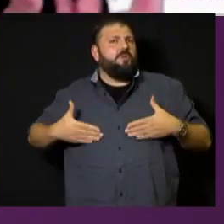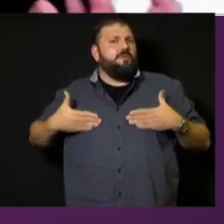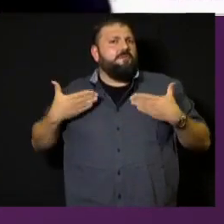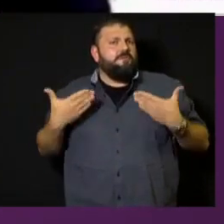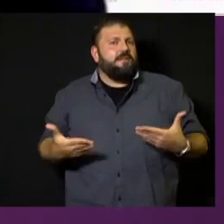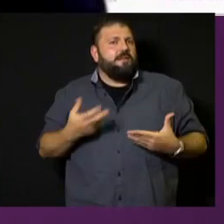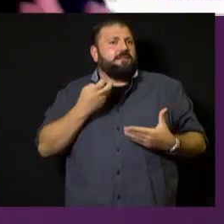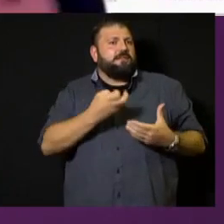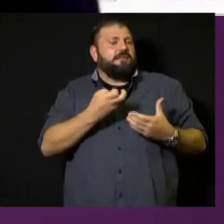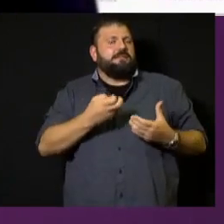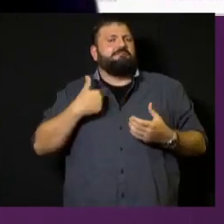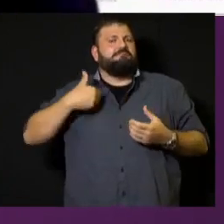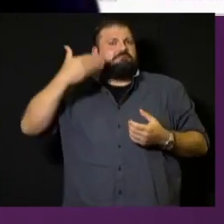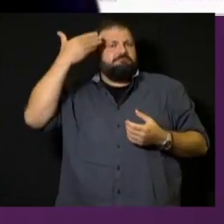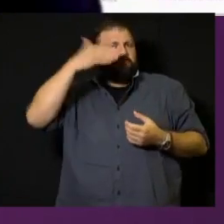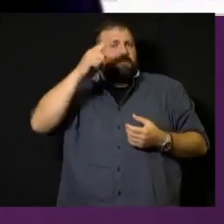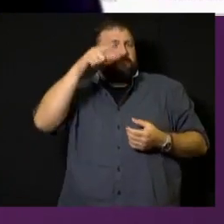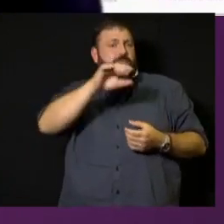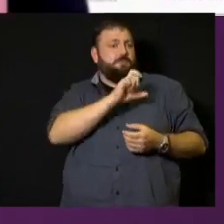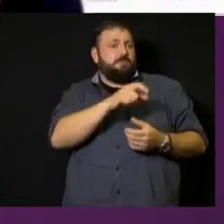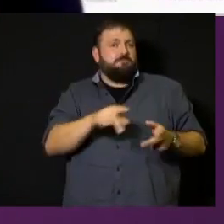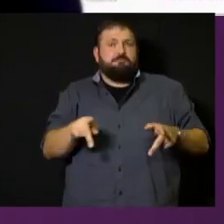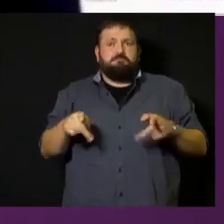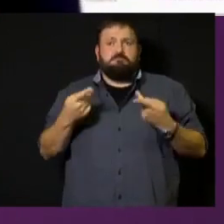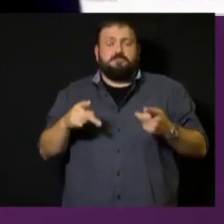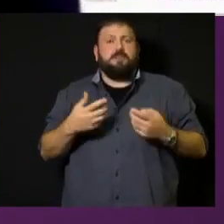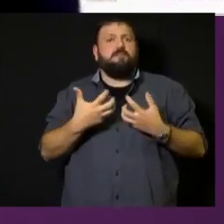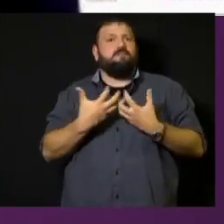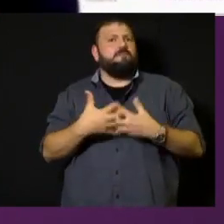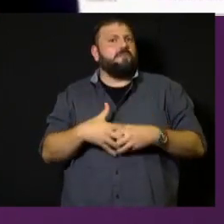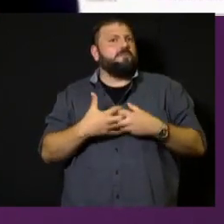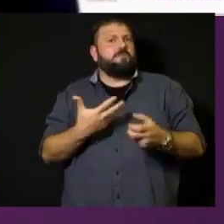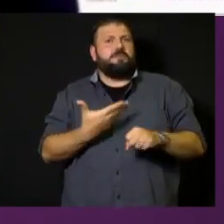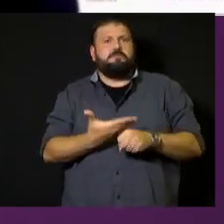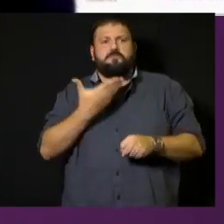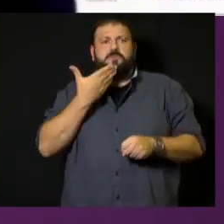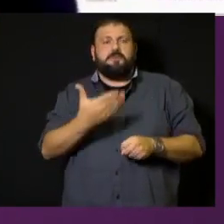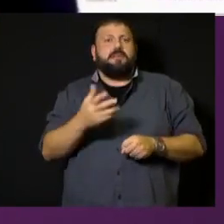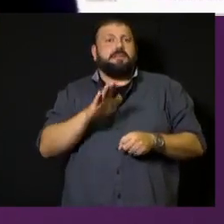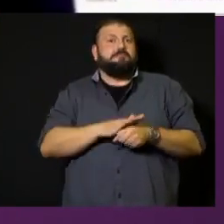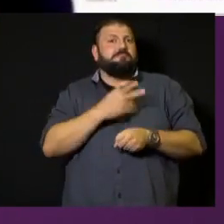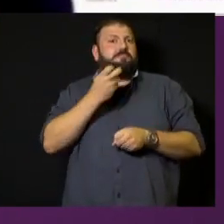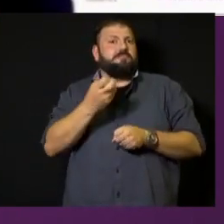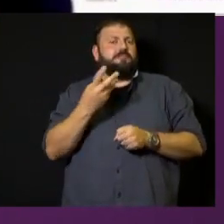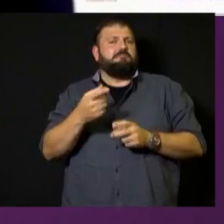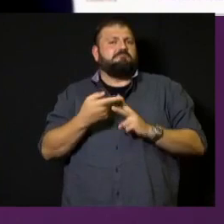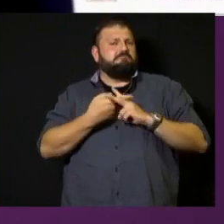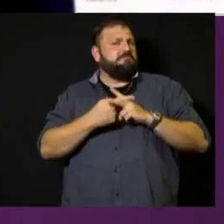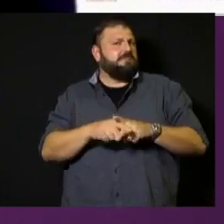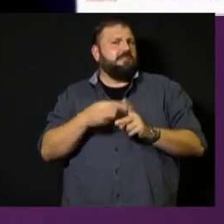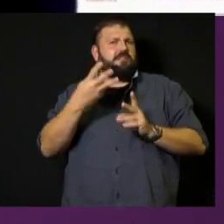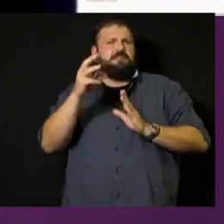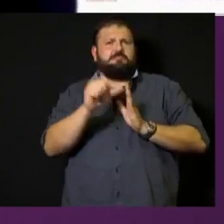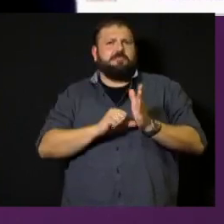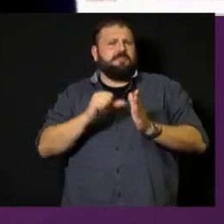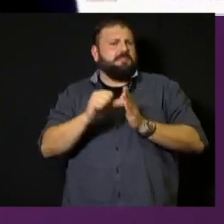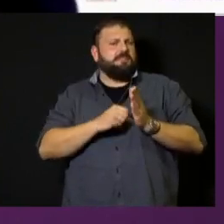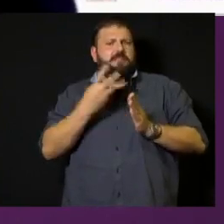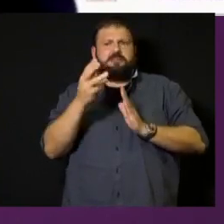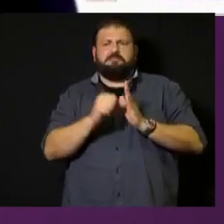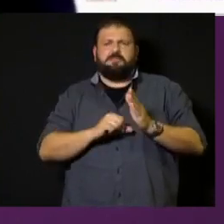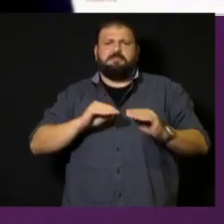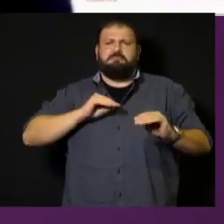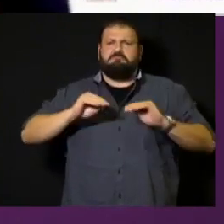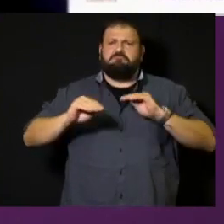trust starts with knowing that what you're selling works. And those first 3 months that are very important. That's why